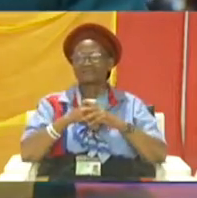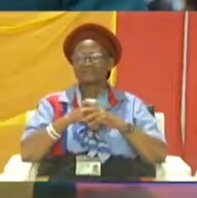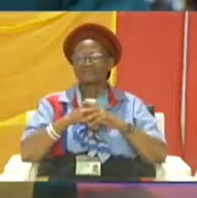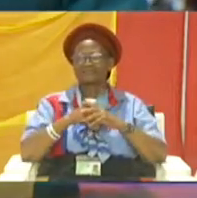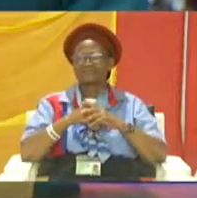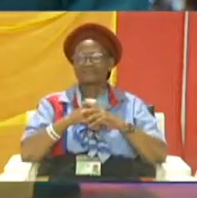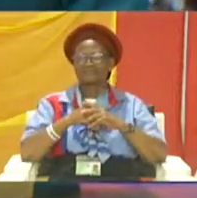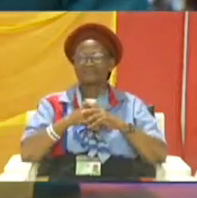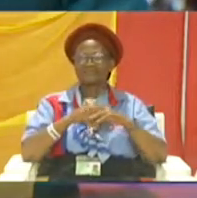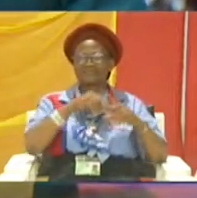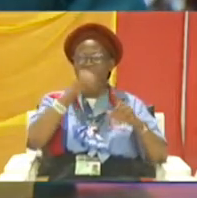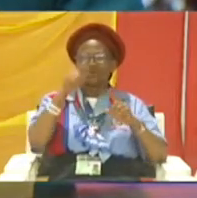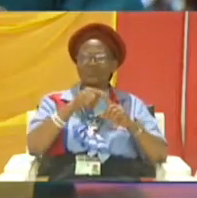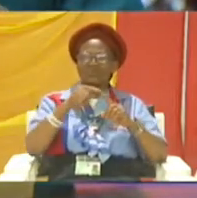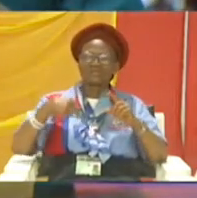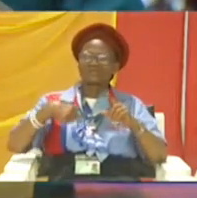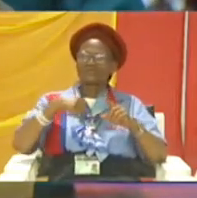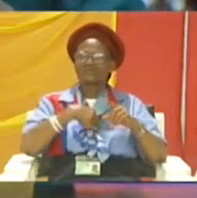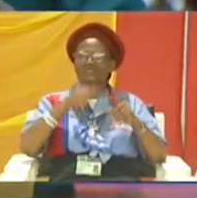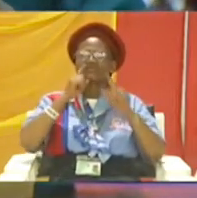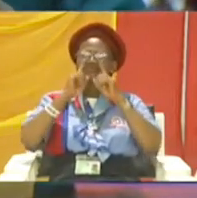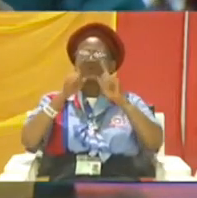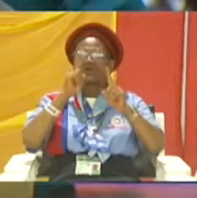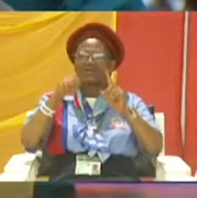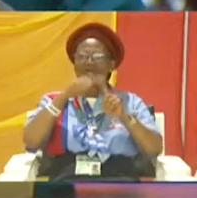And when we are talking about